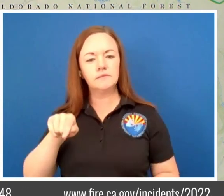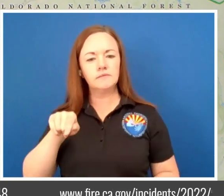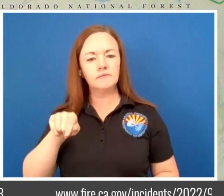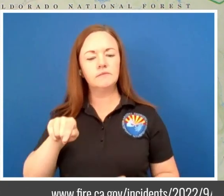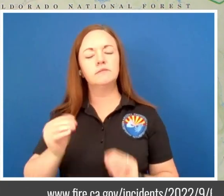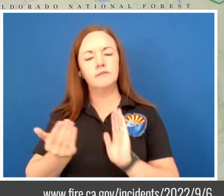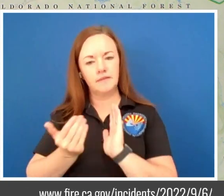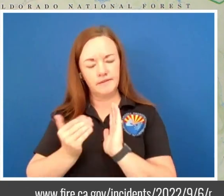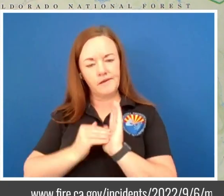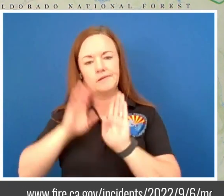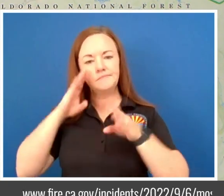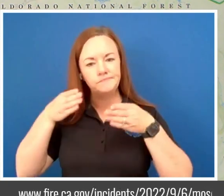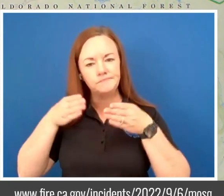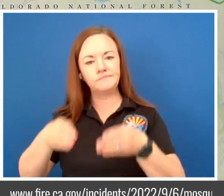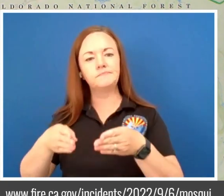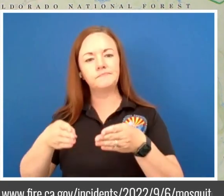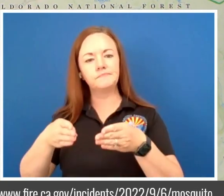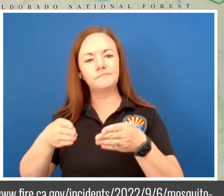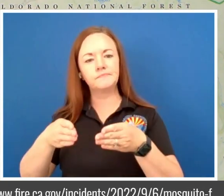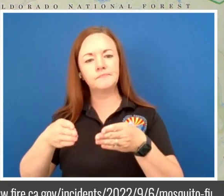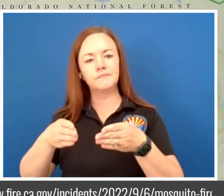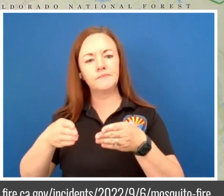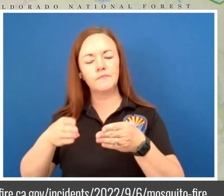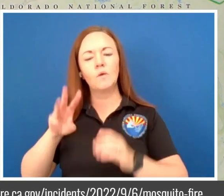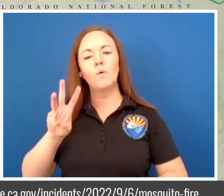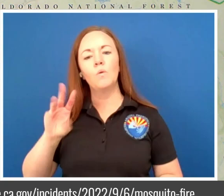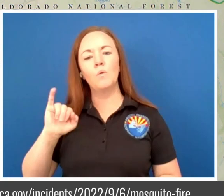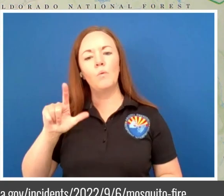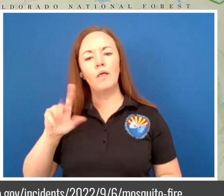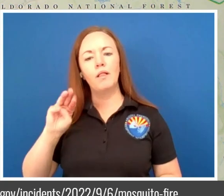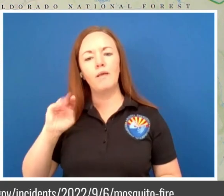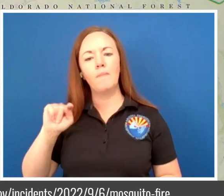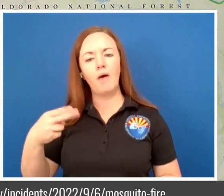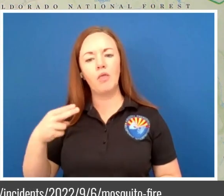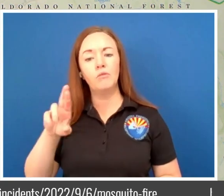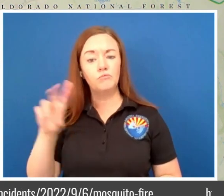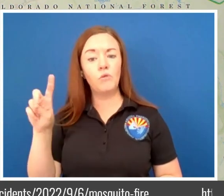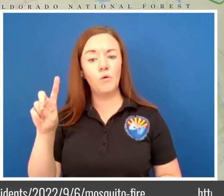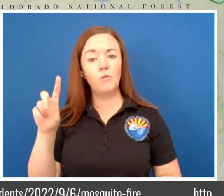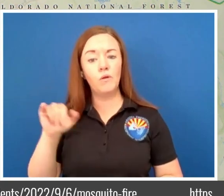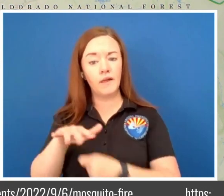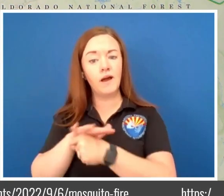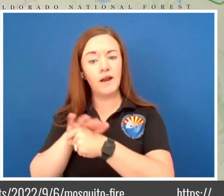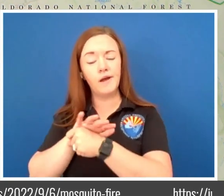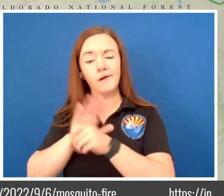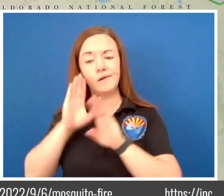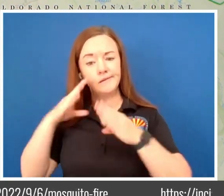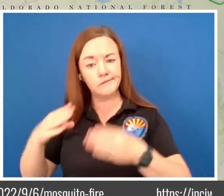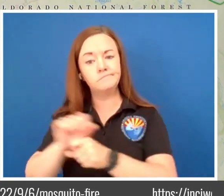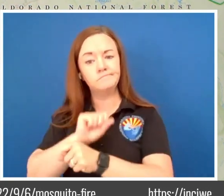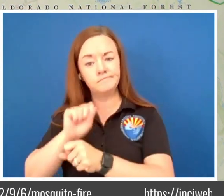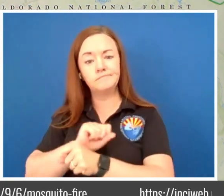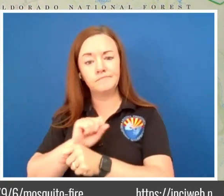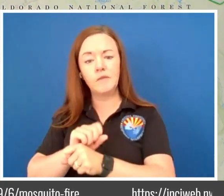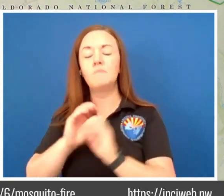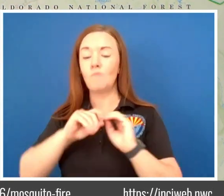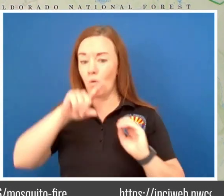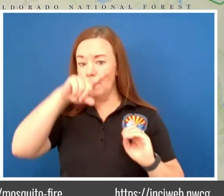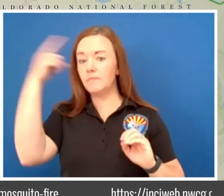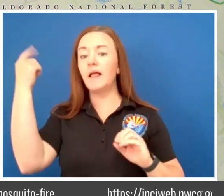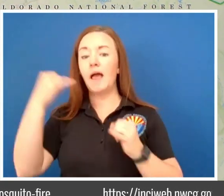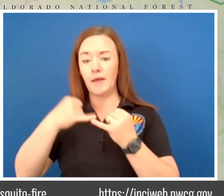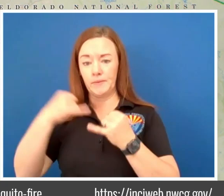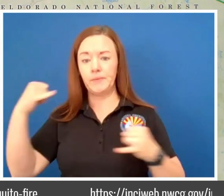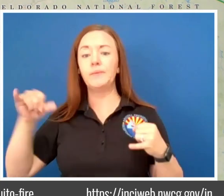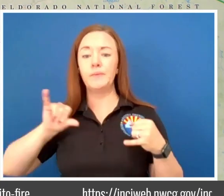on Wellmouth Road in this area here. As you can see, there is more black in that area. We do